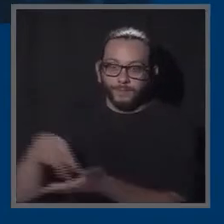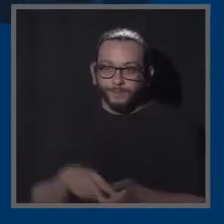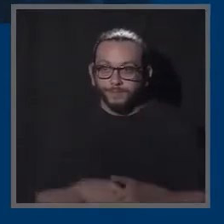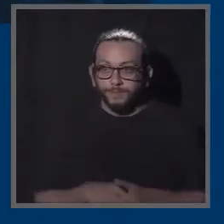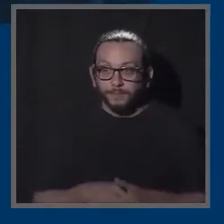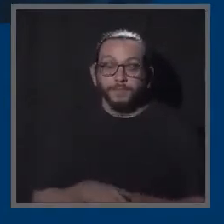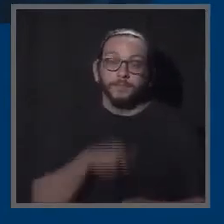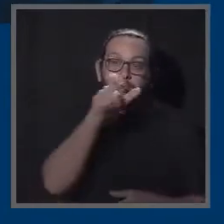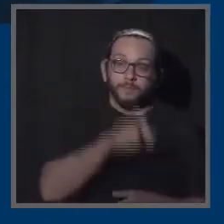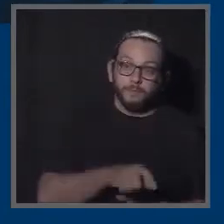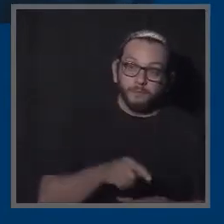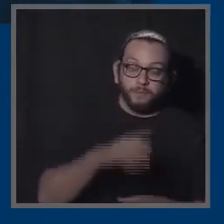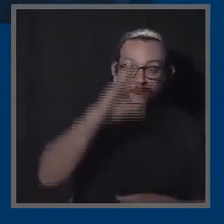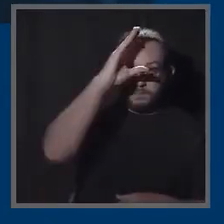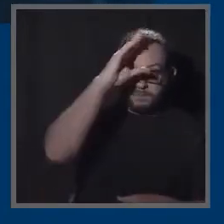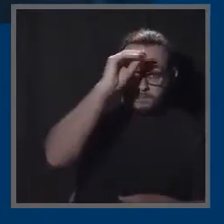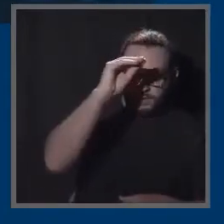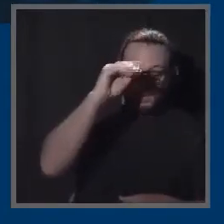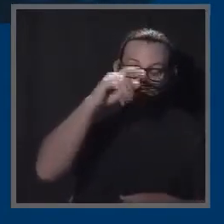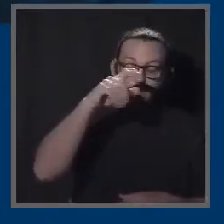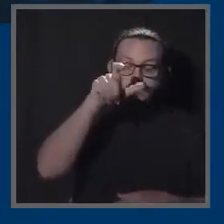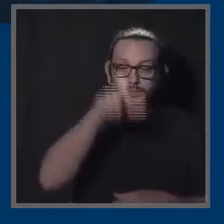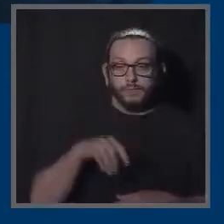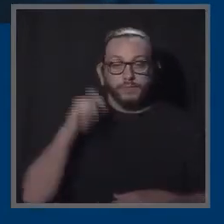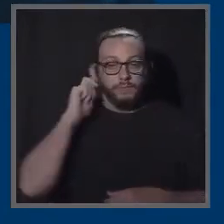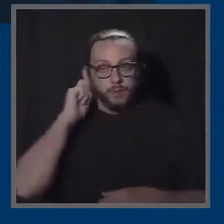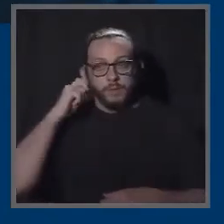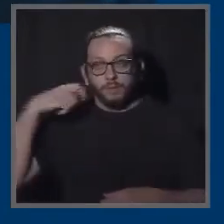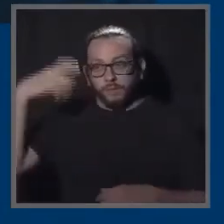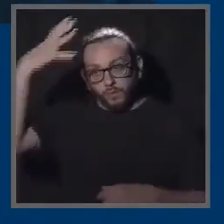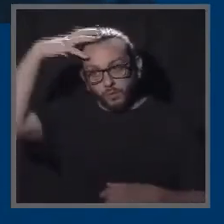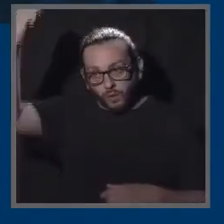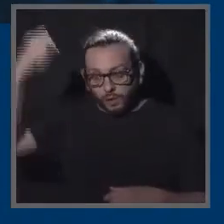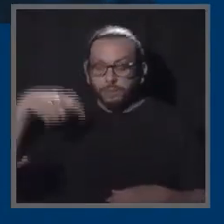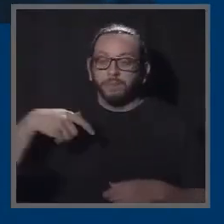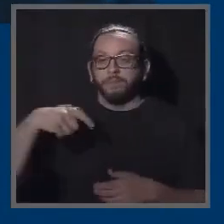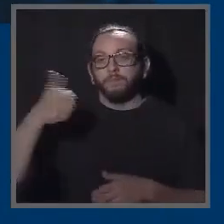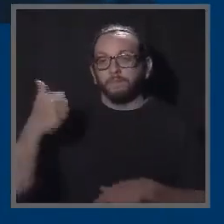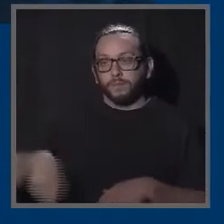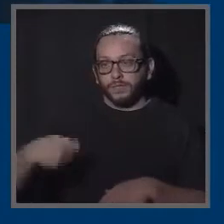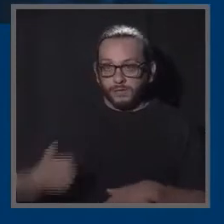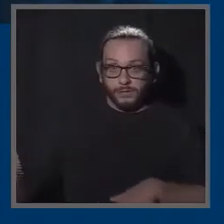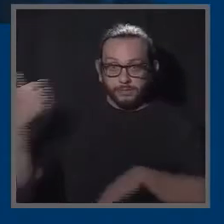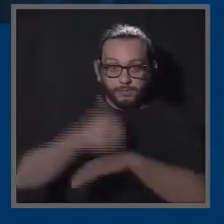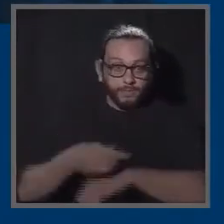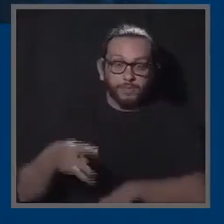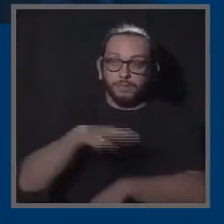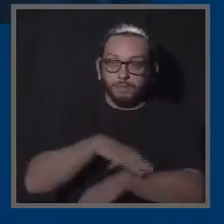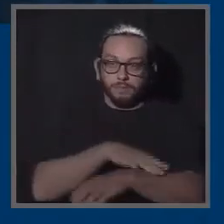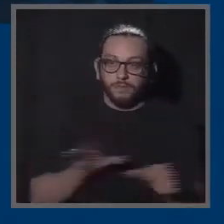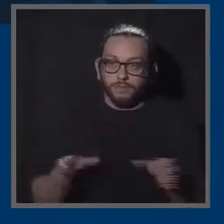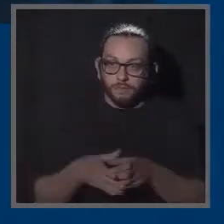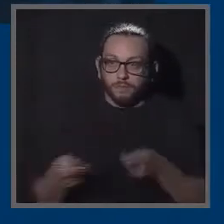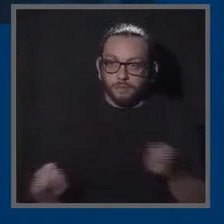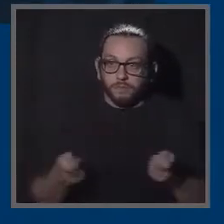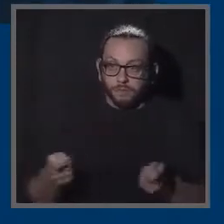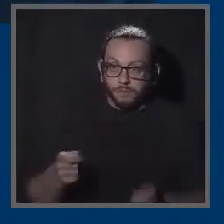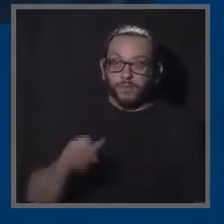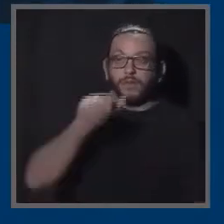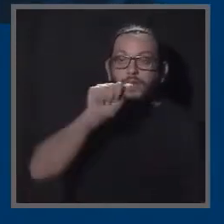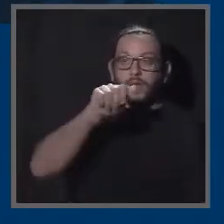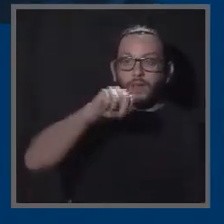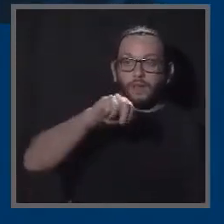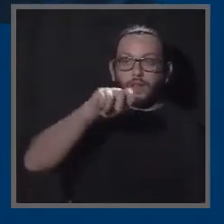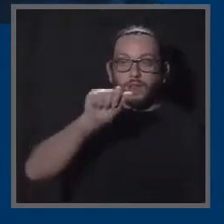especially the Minister, Senhora Presidente do Conselho the Chairman of the Board, e também, naturalmente, and of course, Doutora